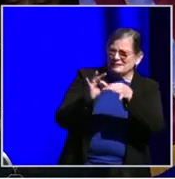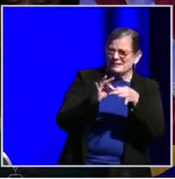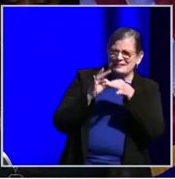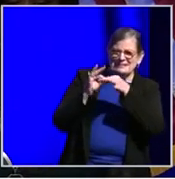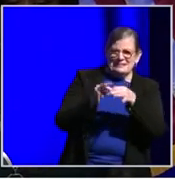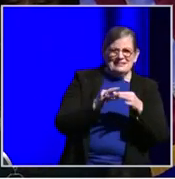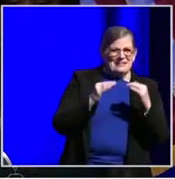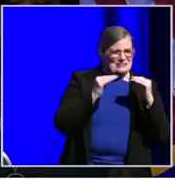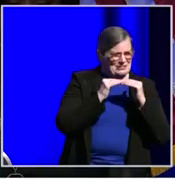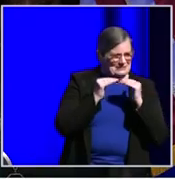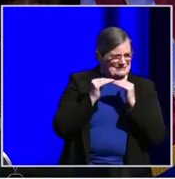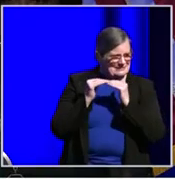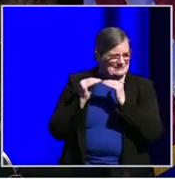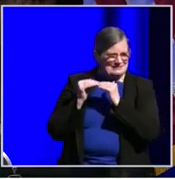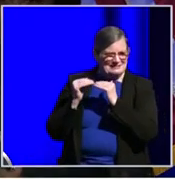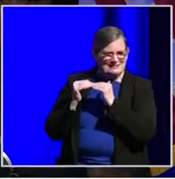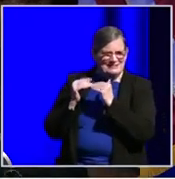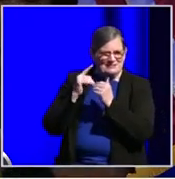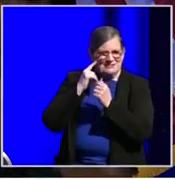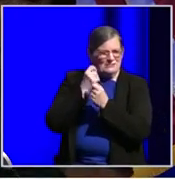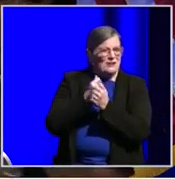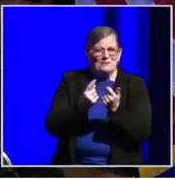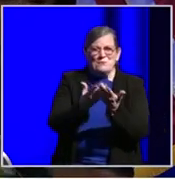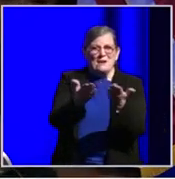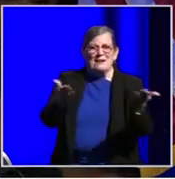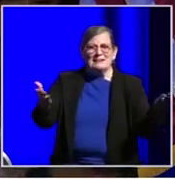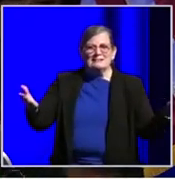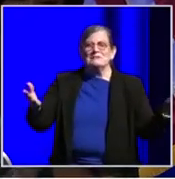every neighborhood is safe. Thank you.